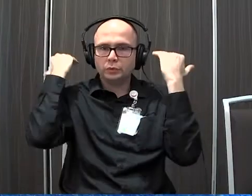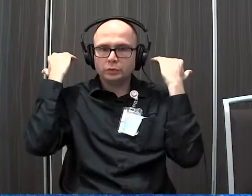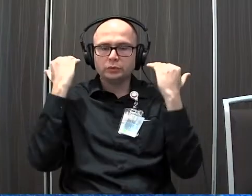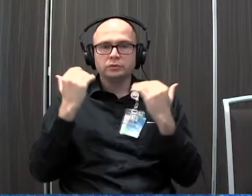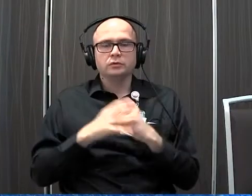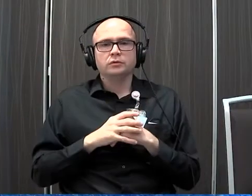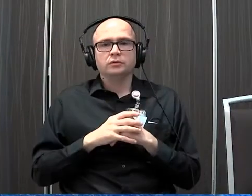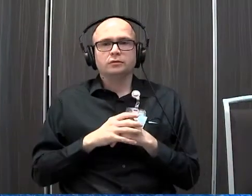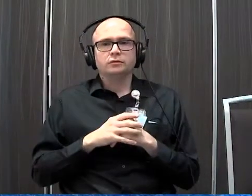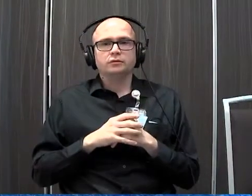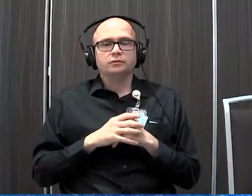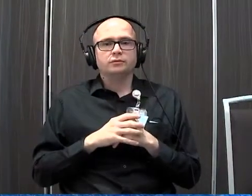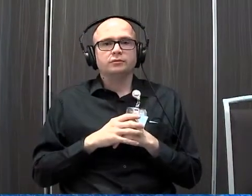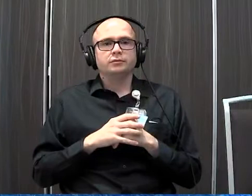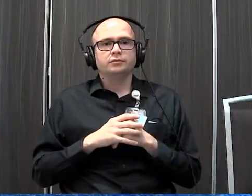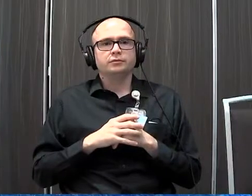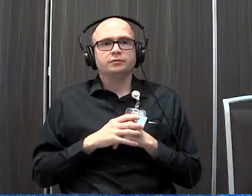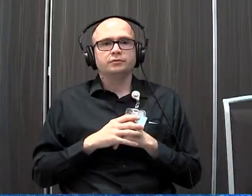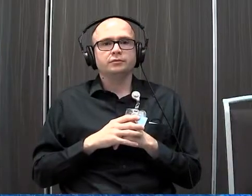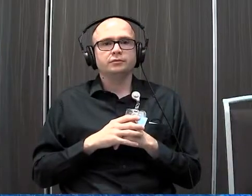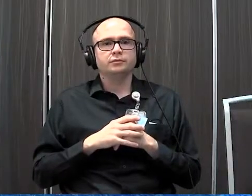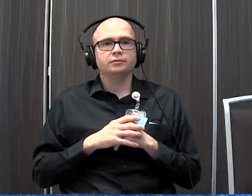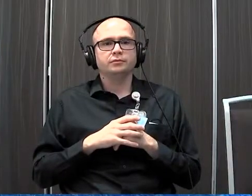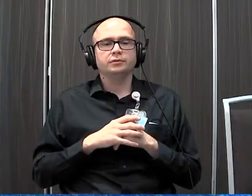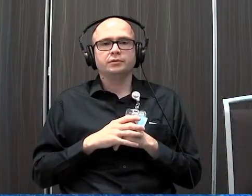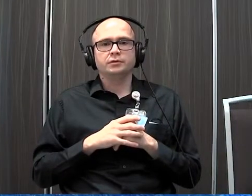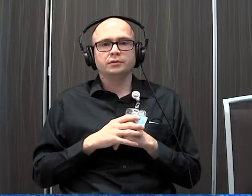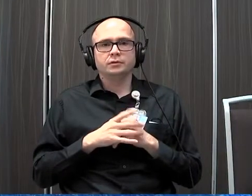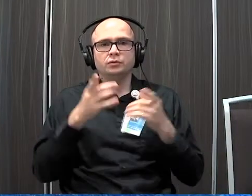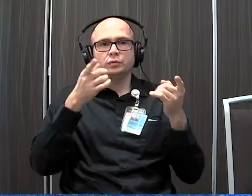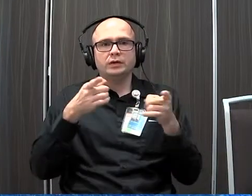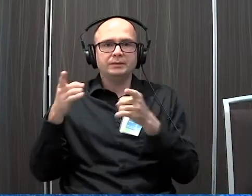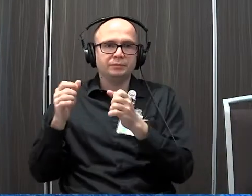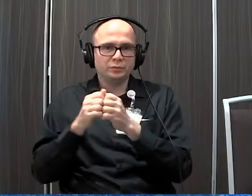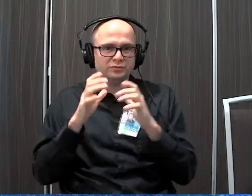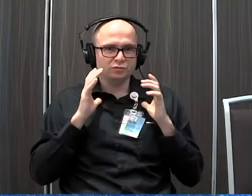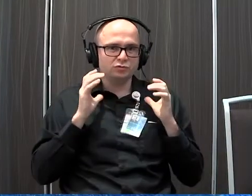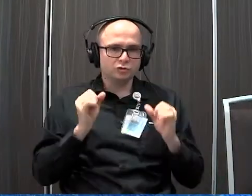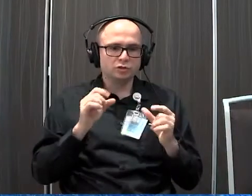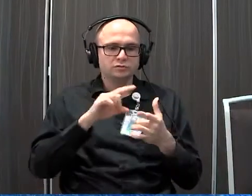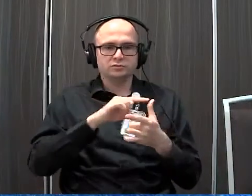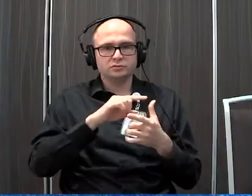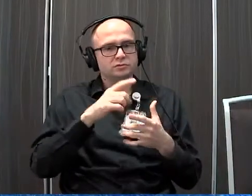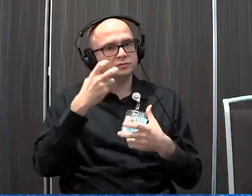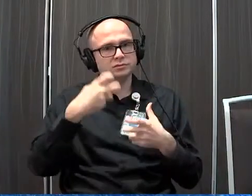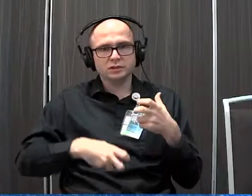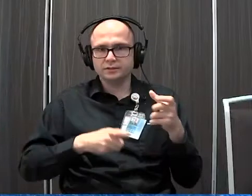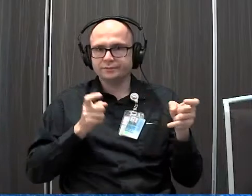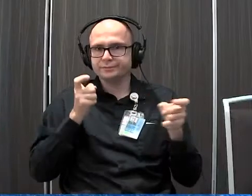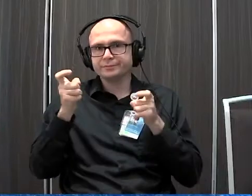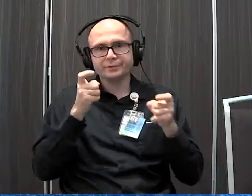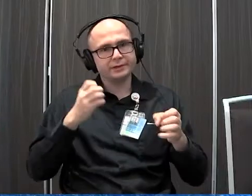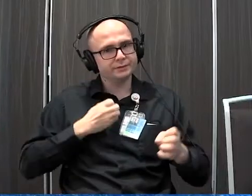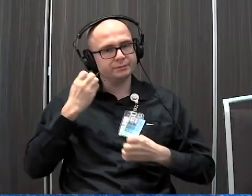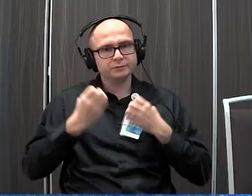And with all of the different, with everything going on with charge, it can be really, really hard to regulate your